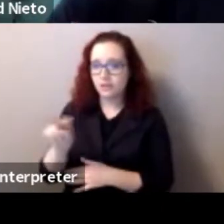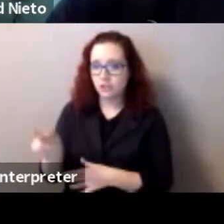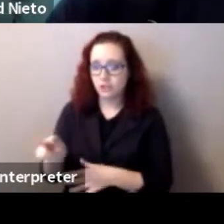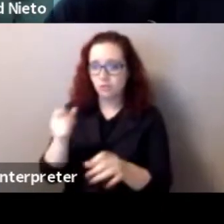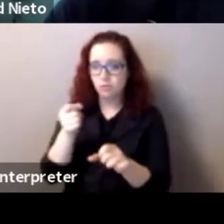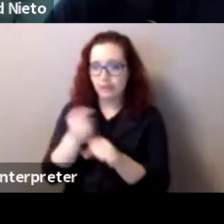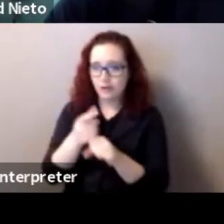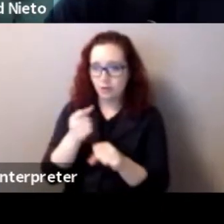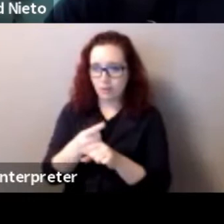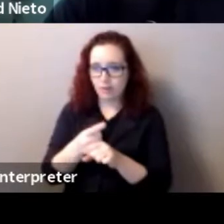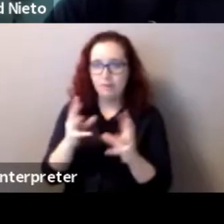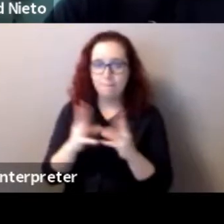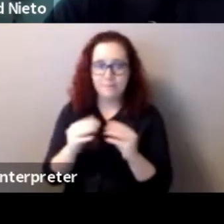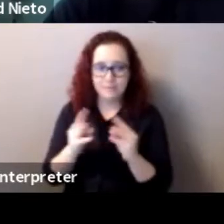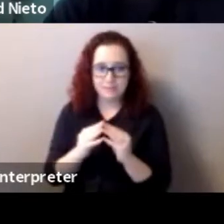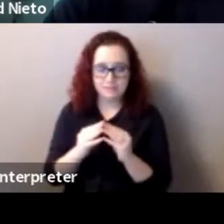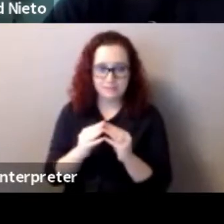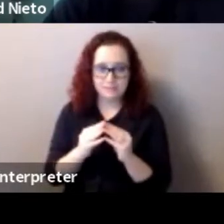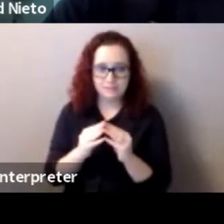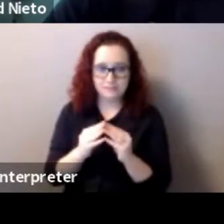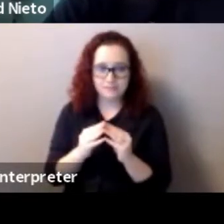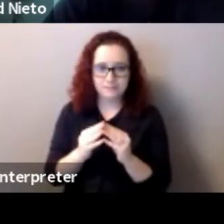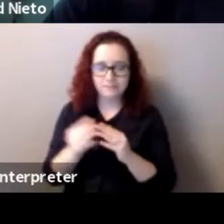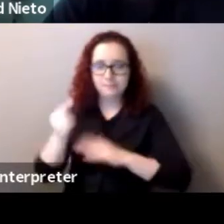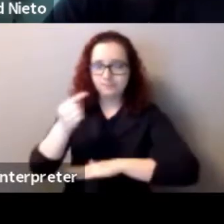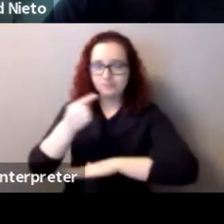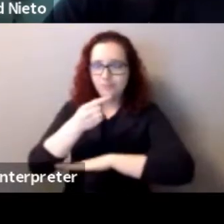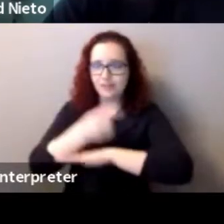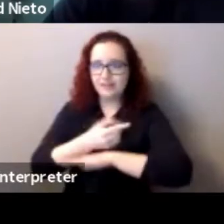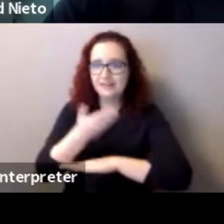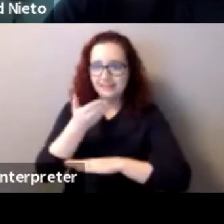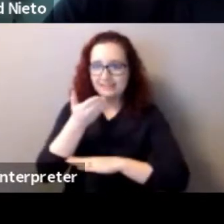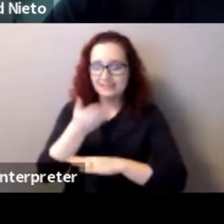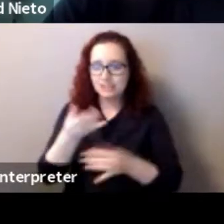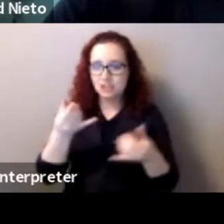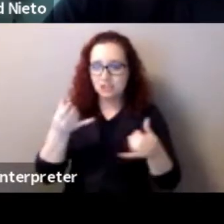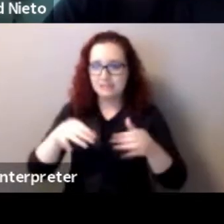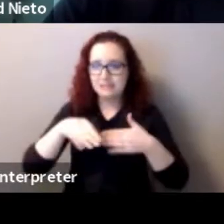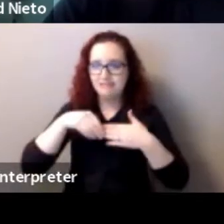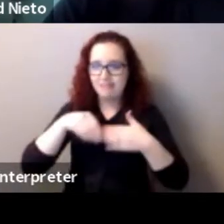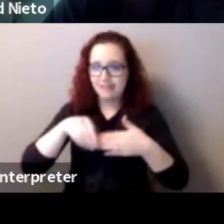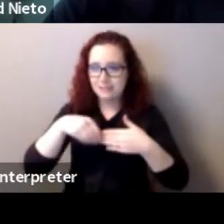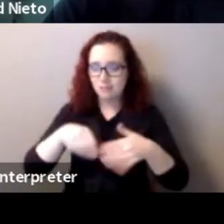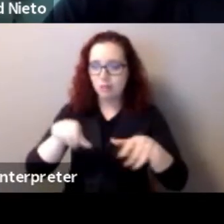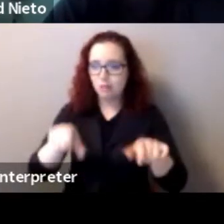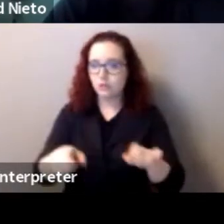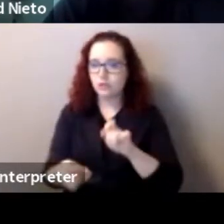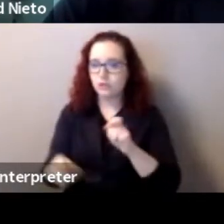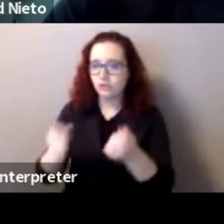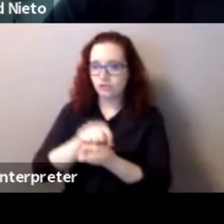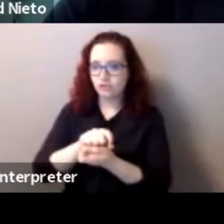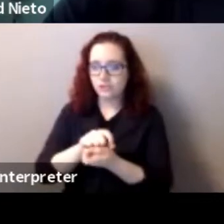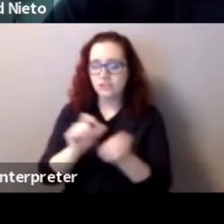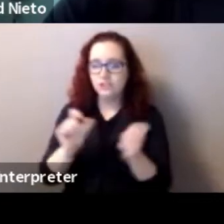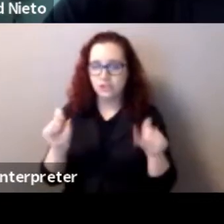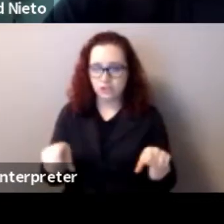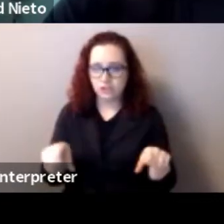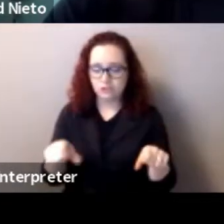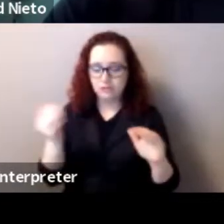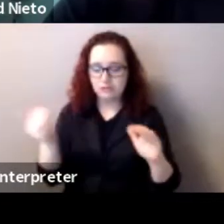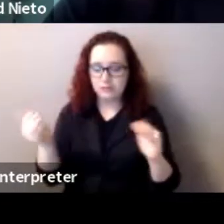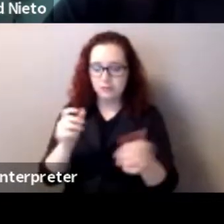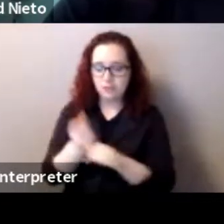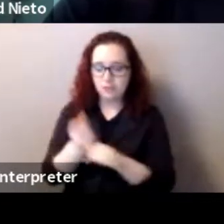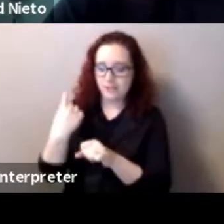meeting. The dates on this are being worked out right now and may change slightly from what they were last year or the